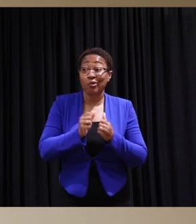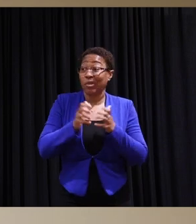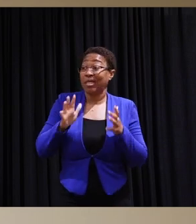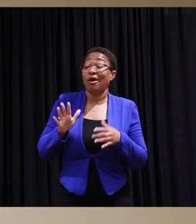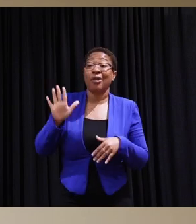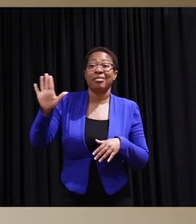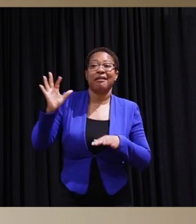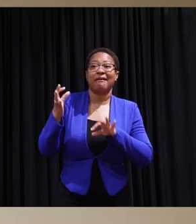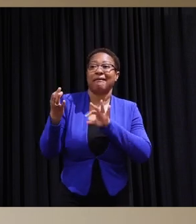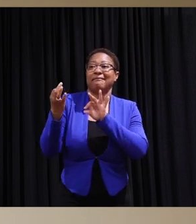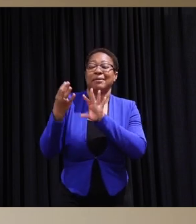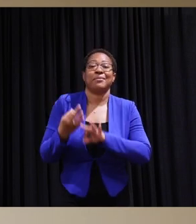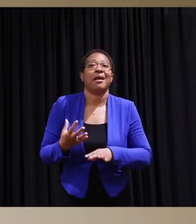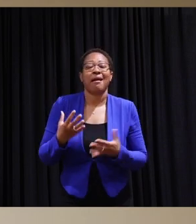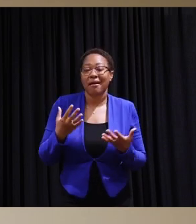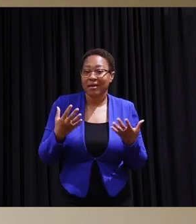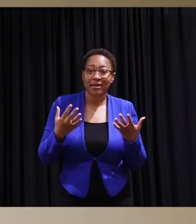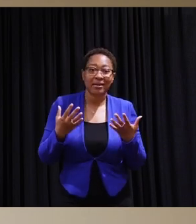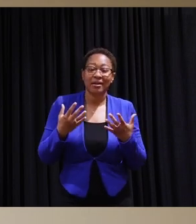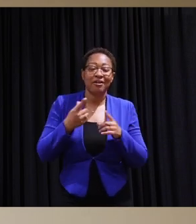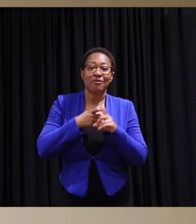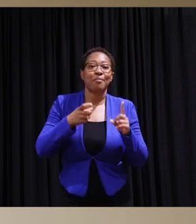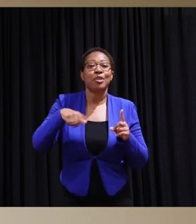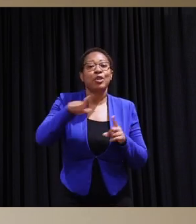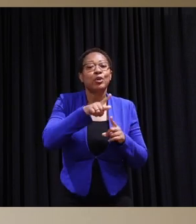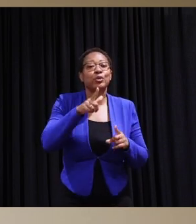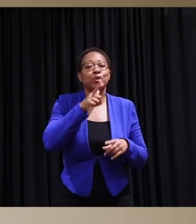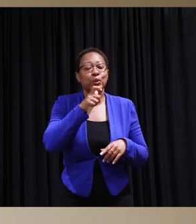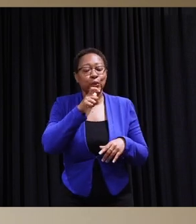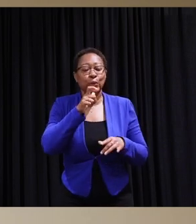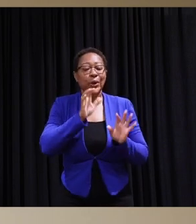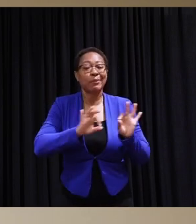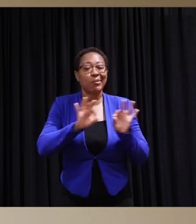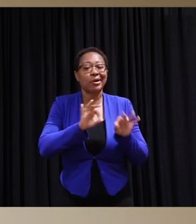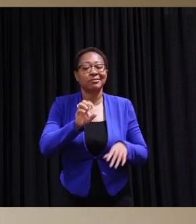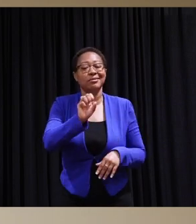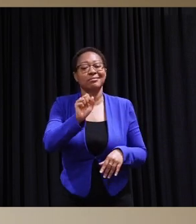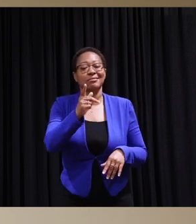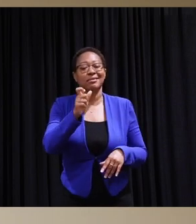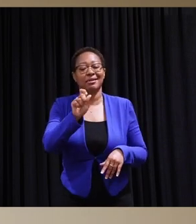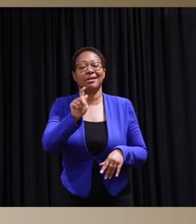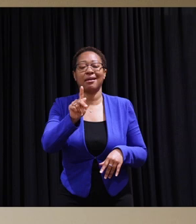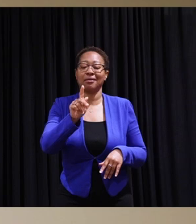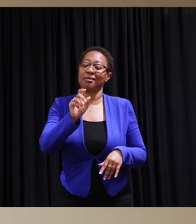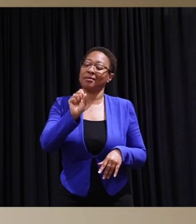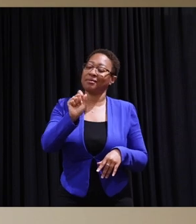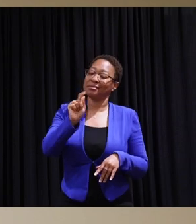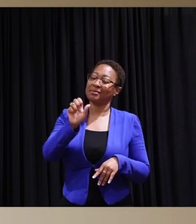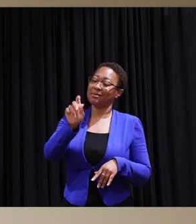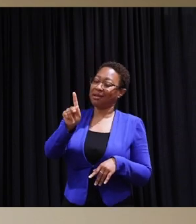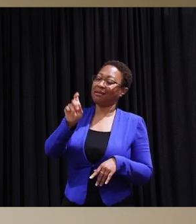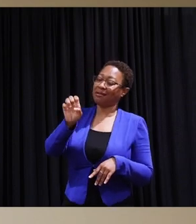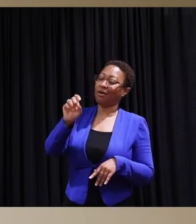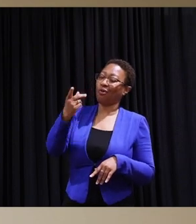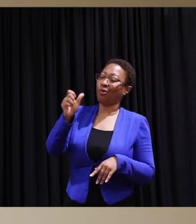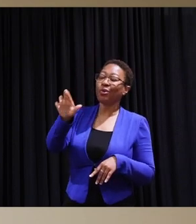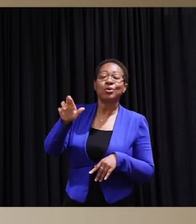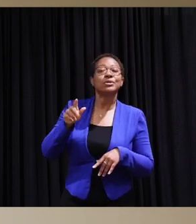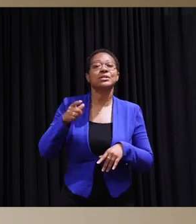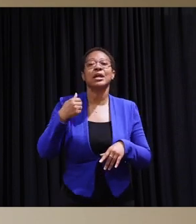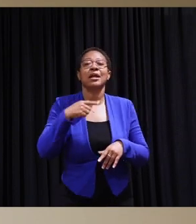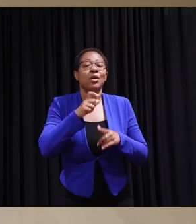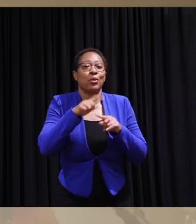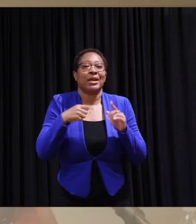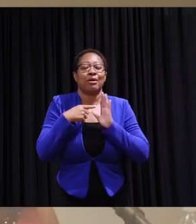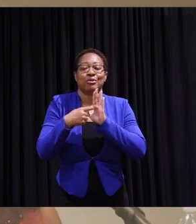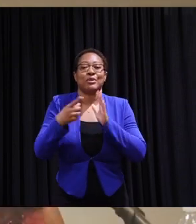input from the stakeholders, it's difficult to make decisions that represent what is needed by